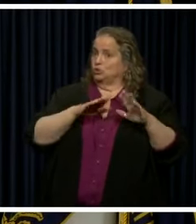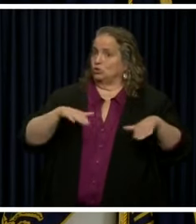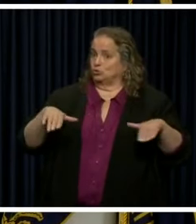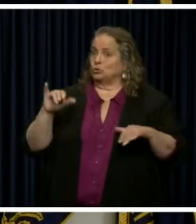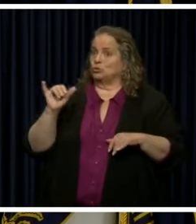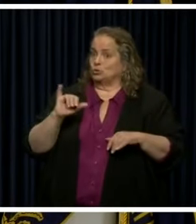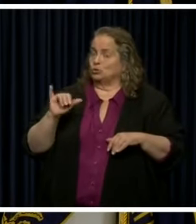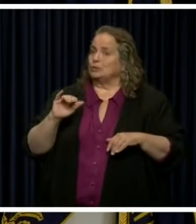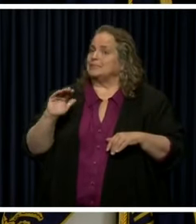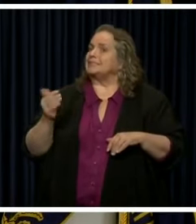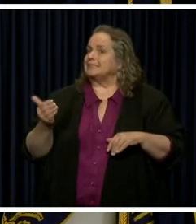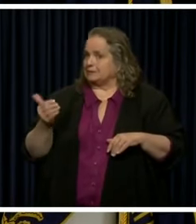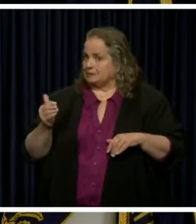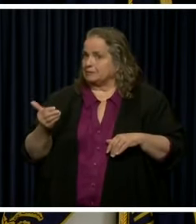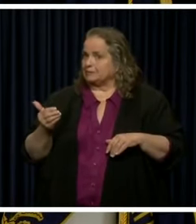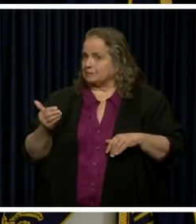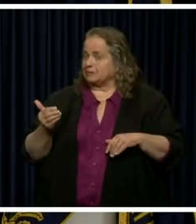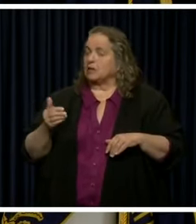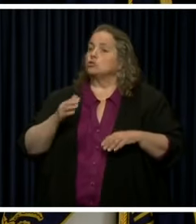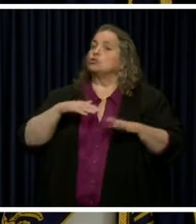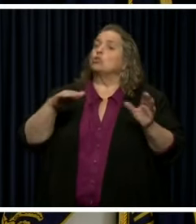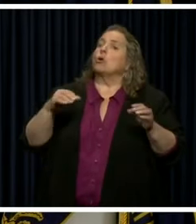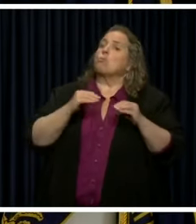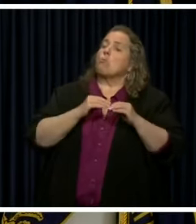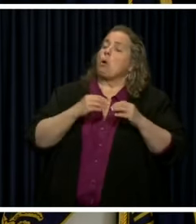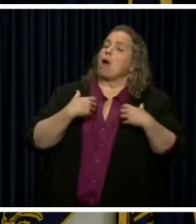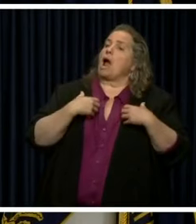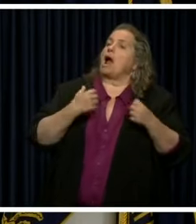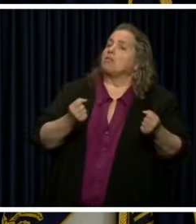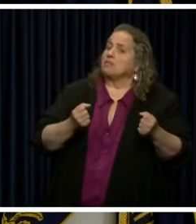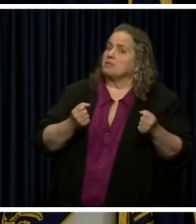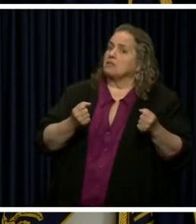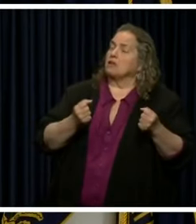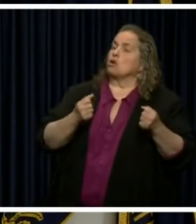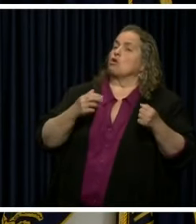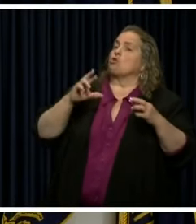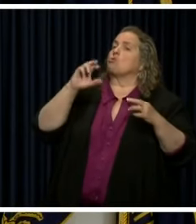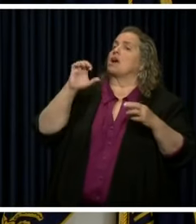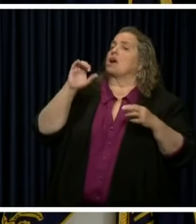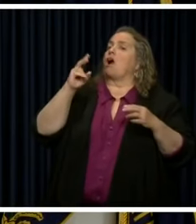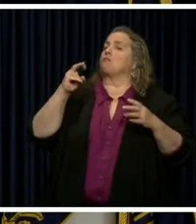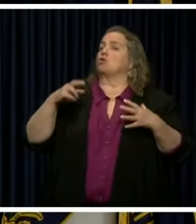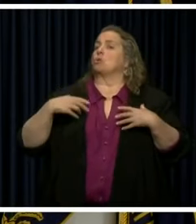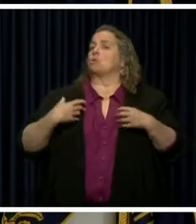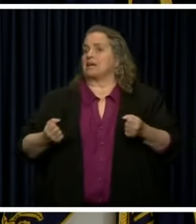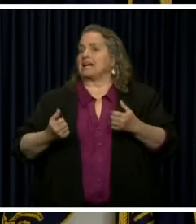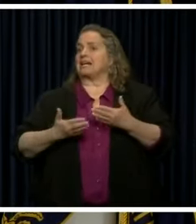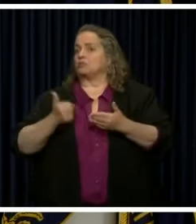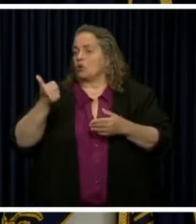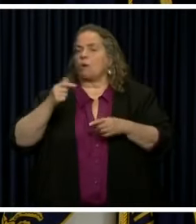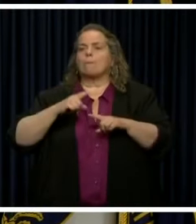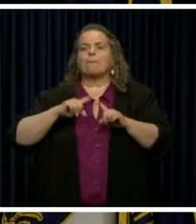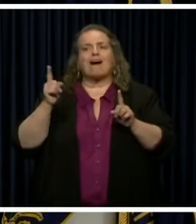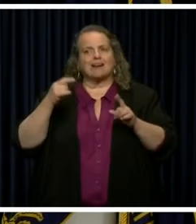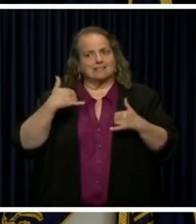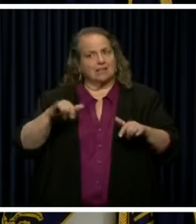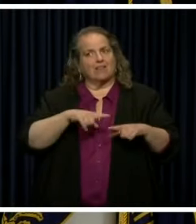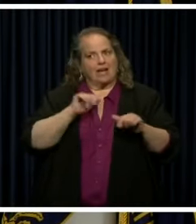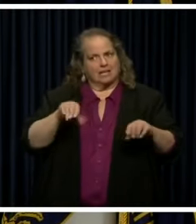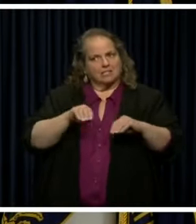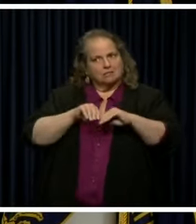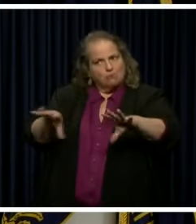much, though they appear to be more resilient. But again, being able to continue to spread it to parents,